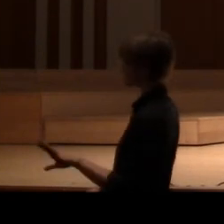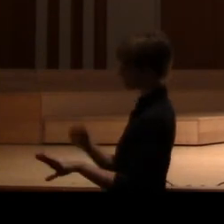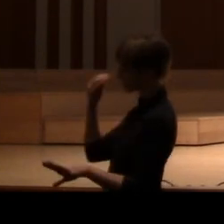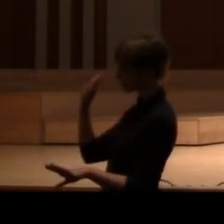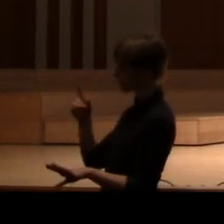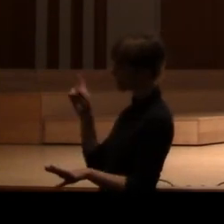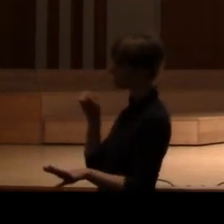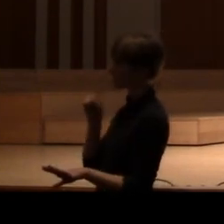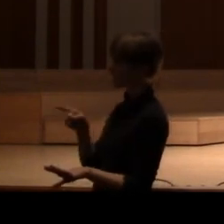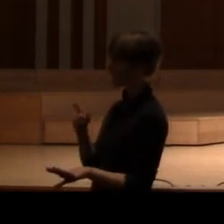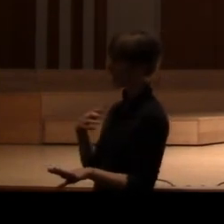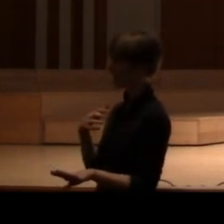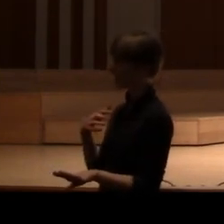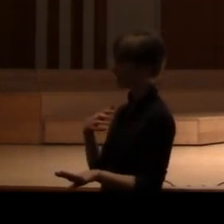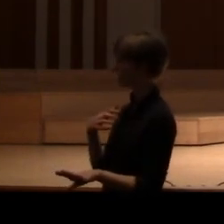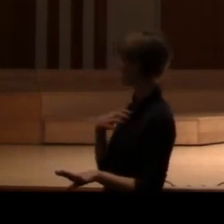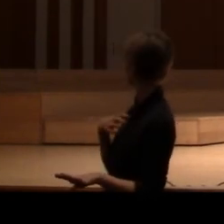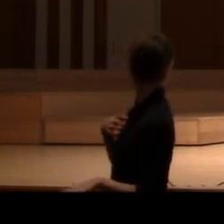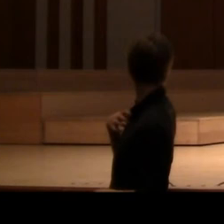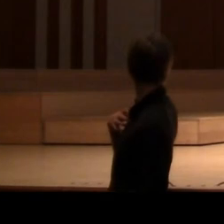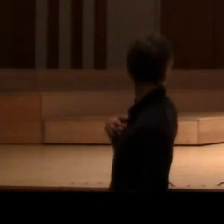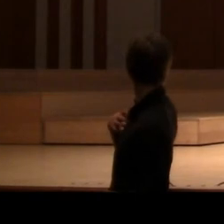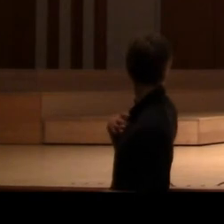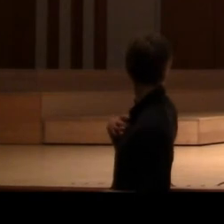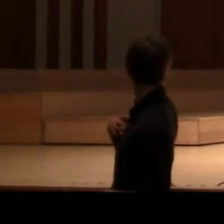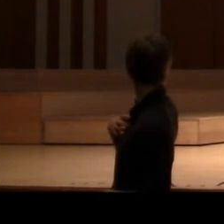This is really gross, so I'm about to say it.